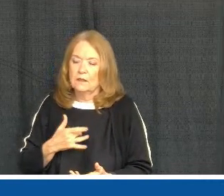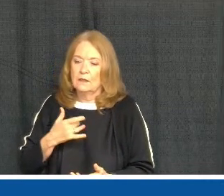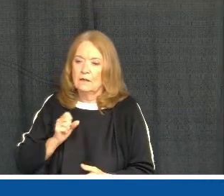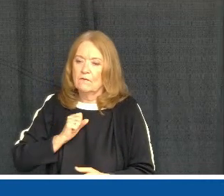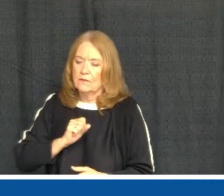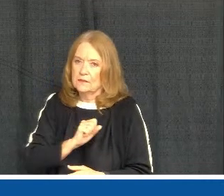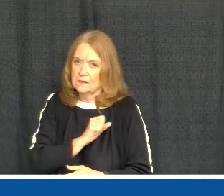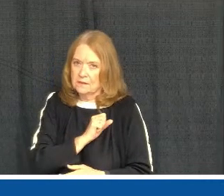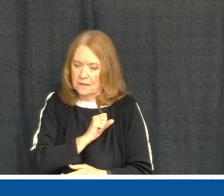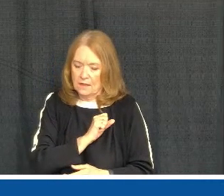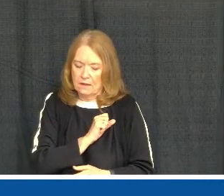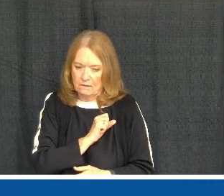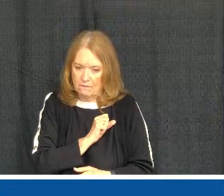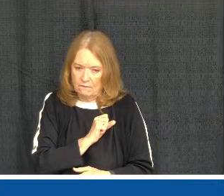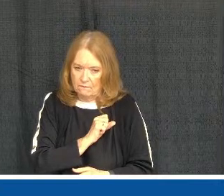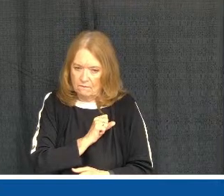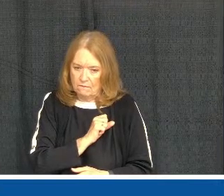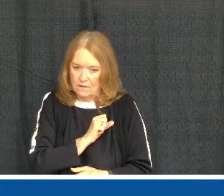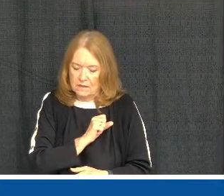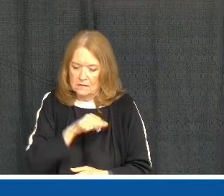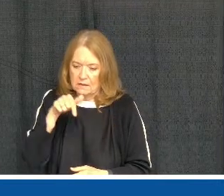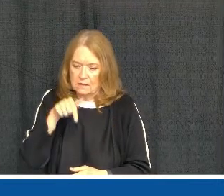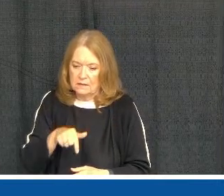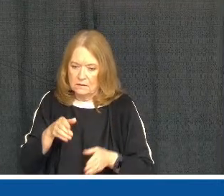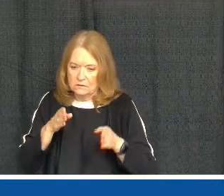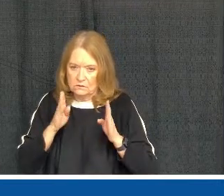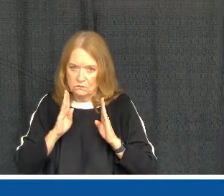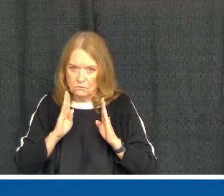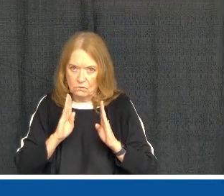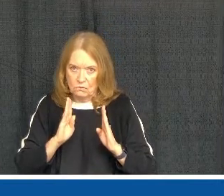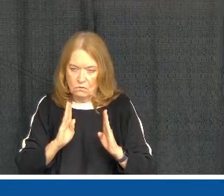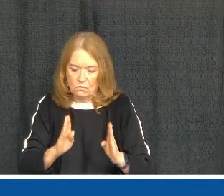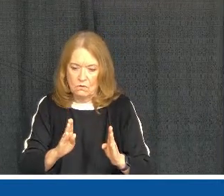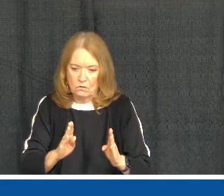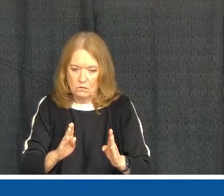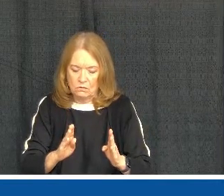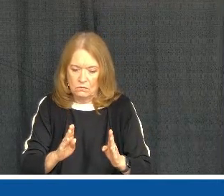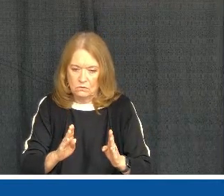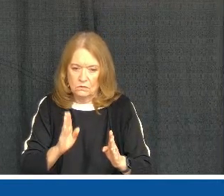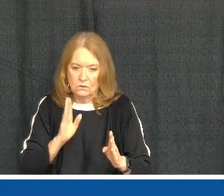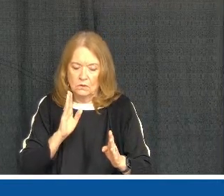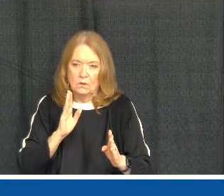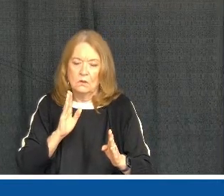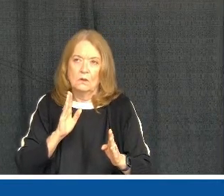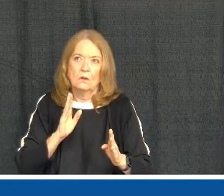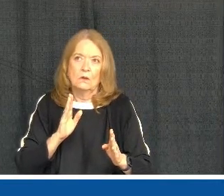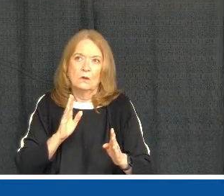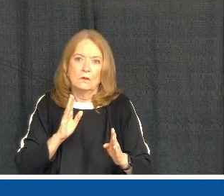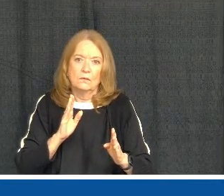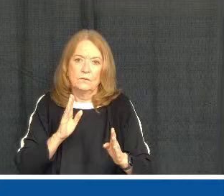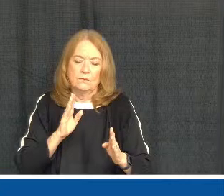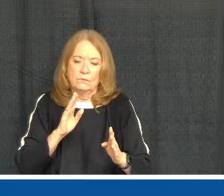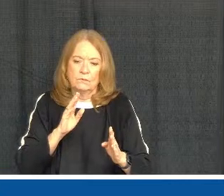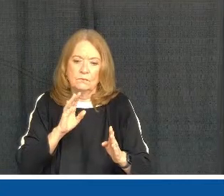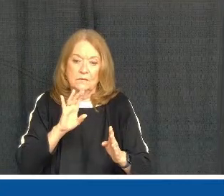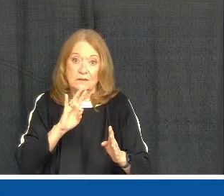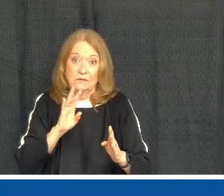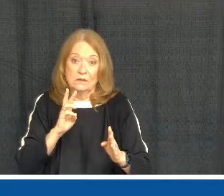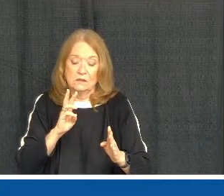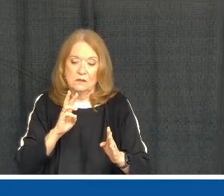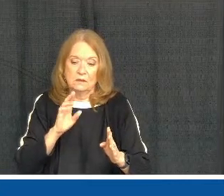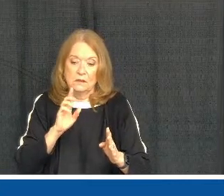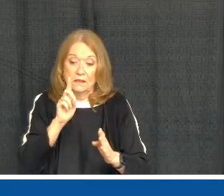that it's this corridor and then it'll be the next corridor. So at some point, the design standards